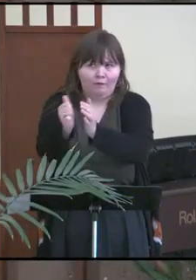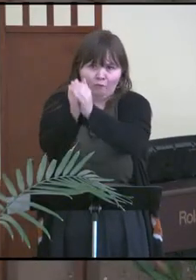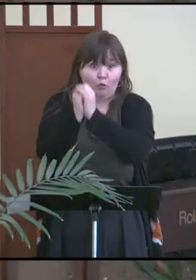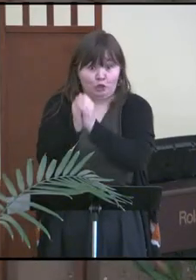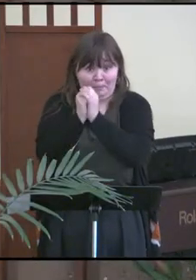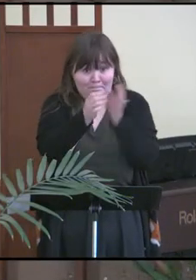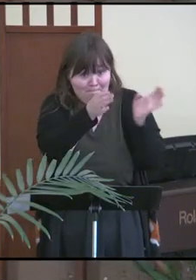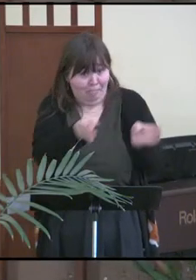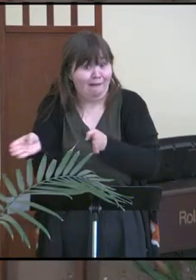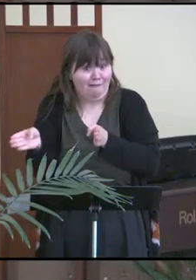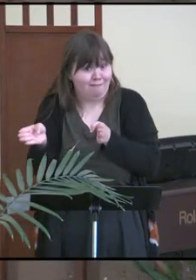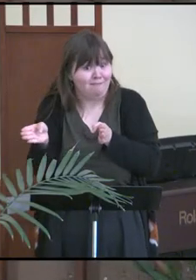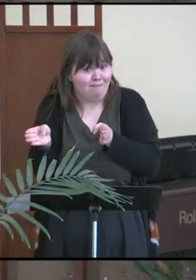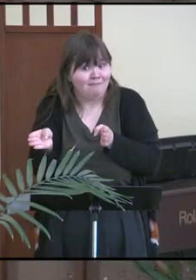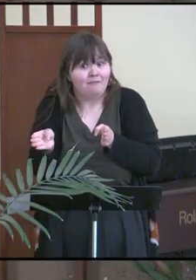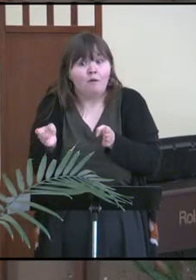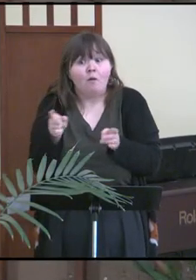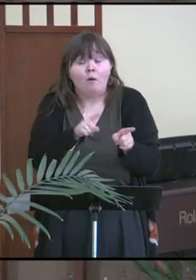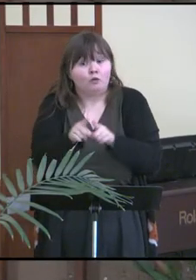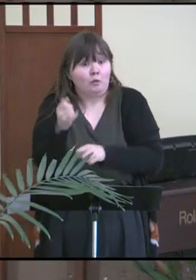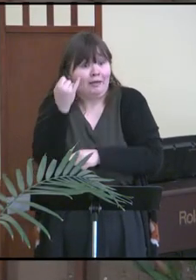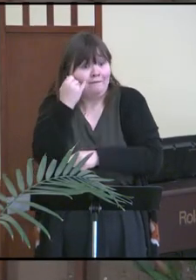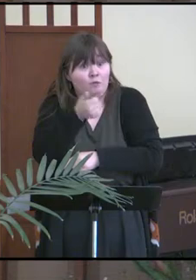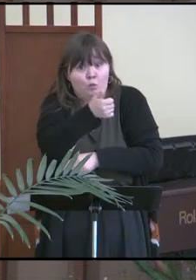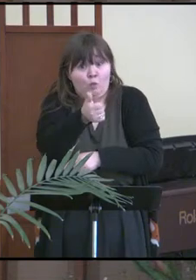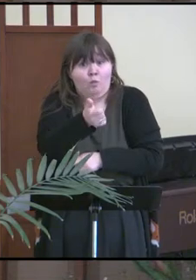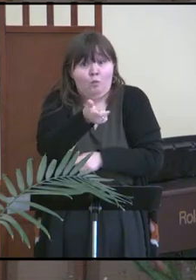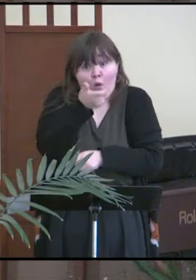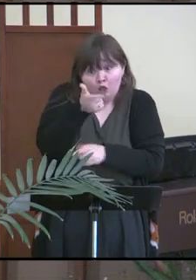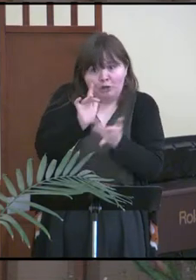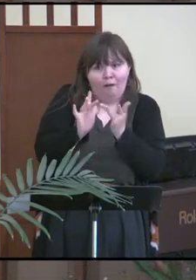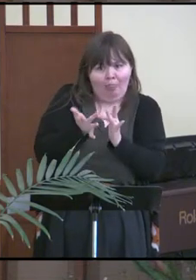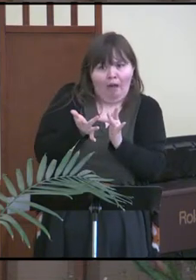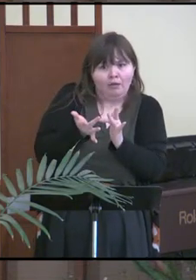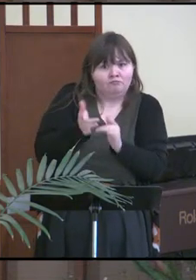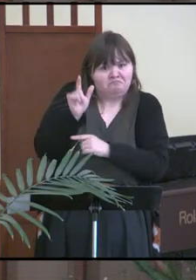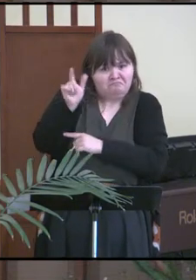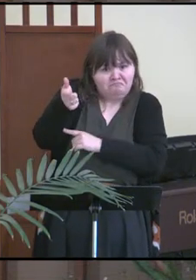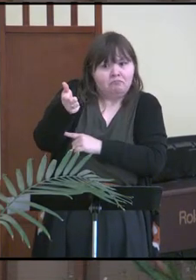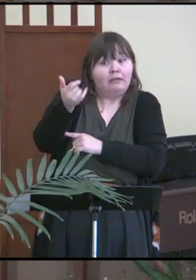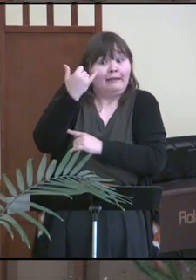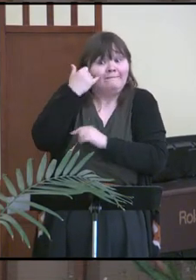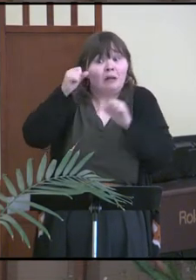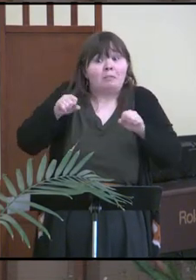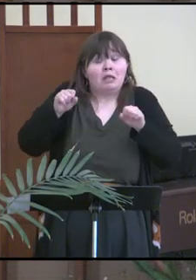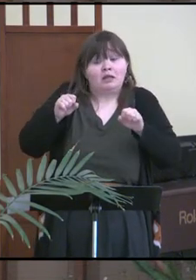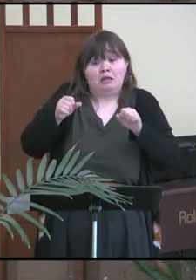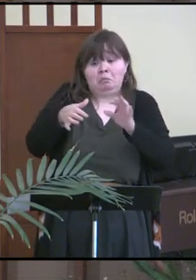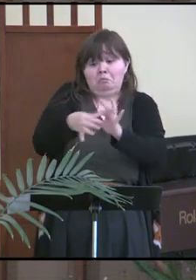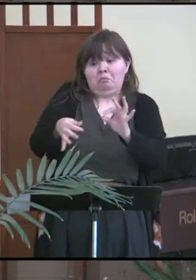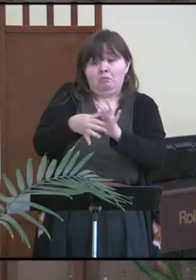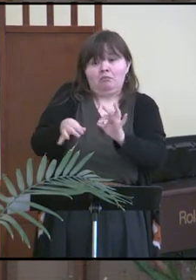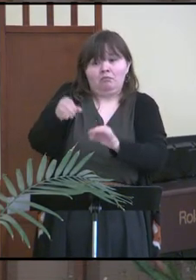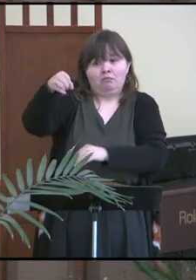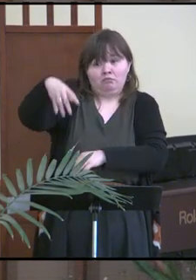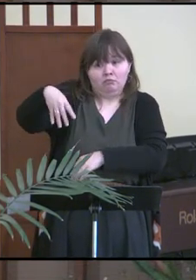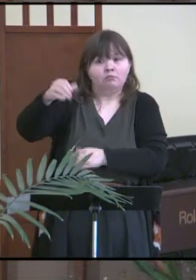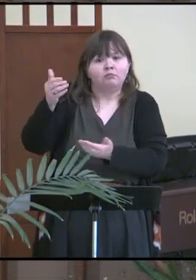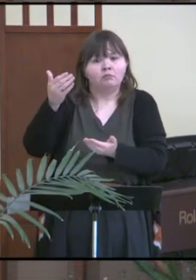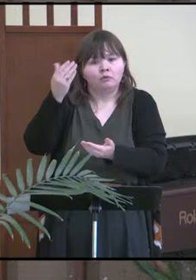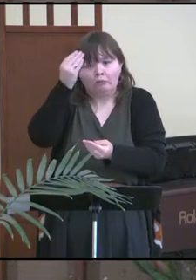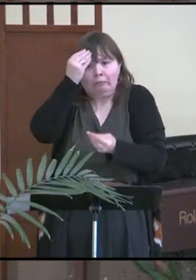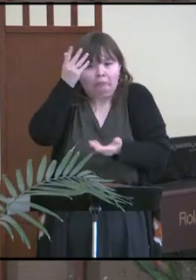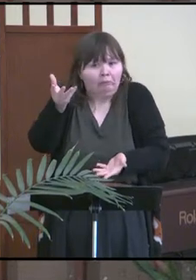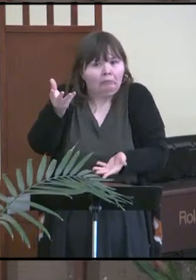you. Also, if you are worshiping online, if you have the ability to just put a note in the chat on